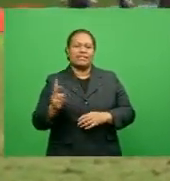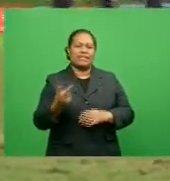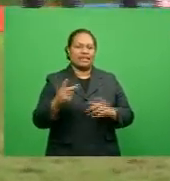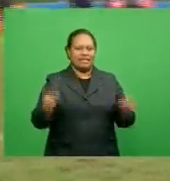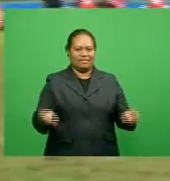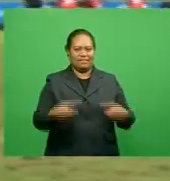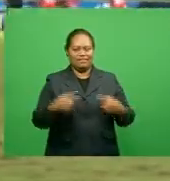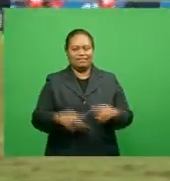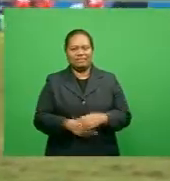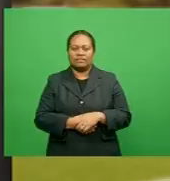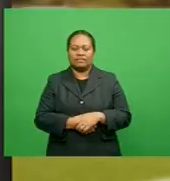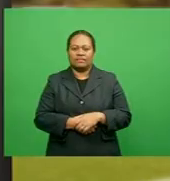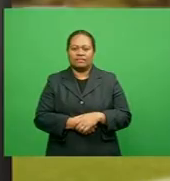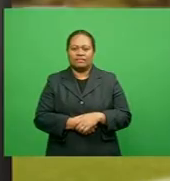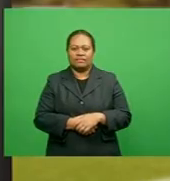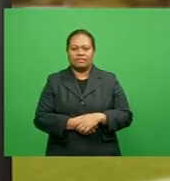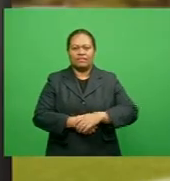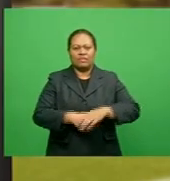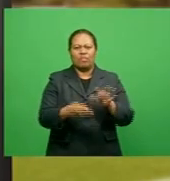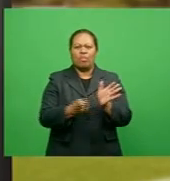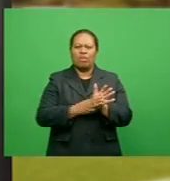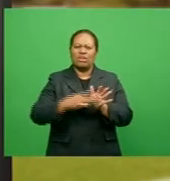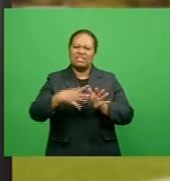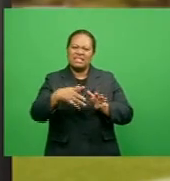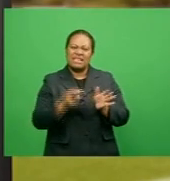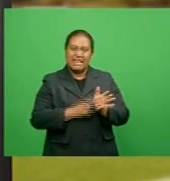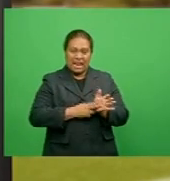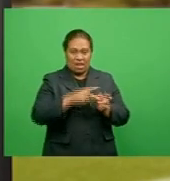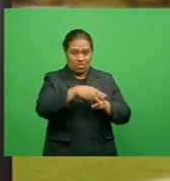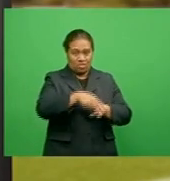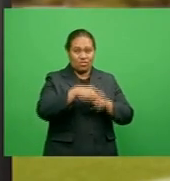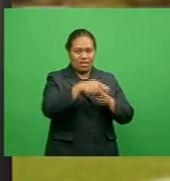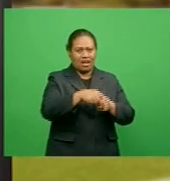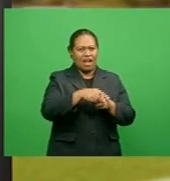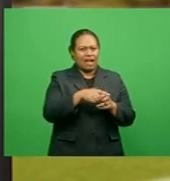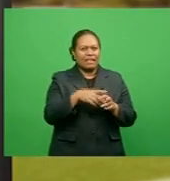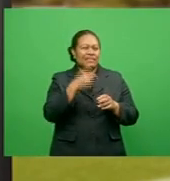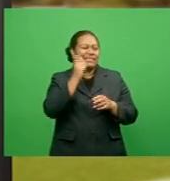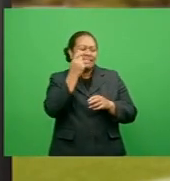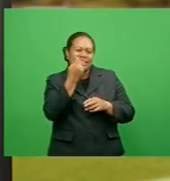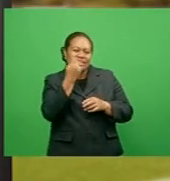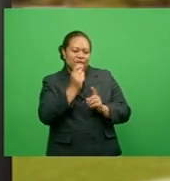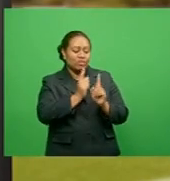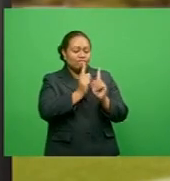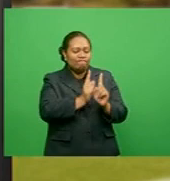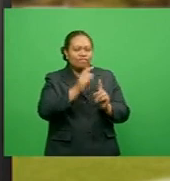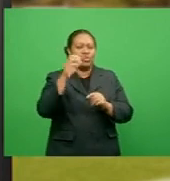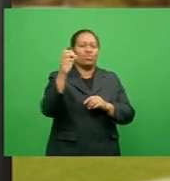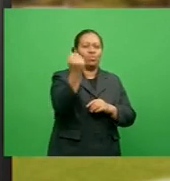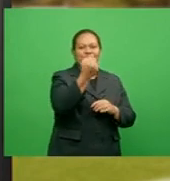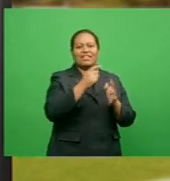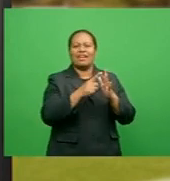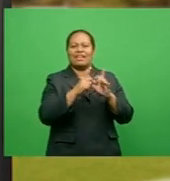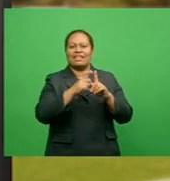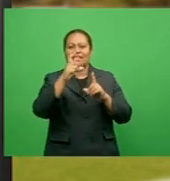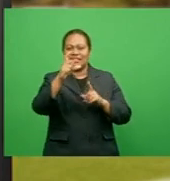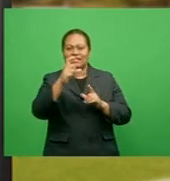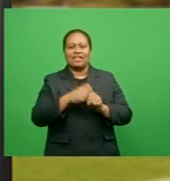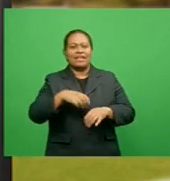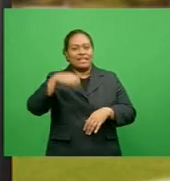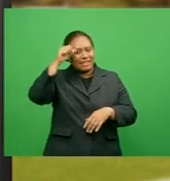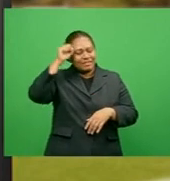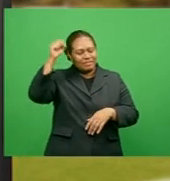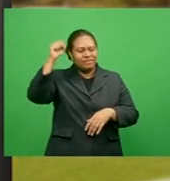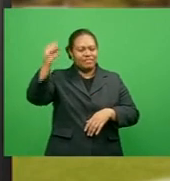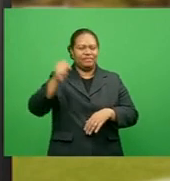Dama, FBC Sports. Machines Insulation Nandrunga is a step closer to winning the Courts Inter-District Championship Senior League